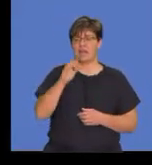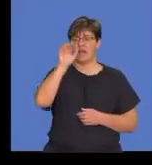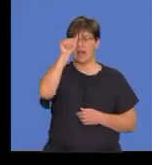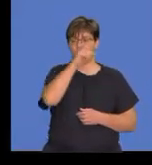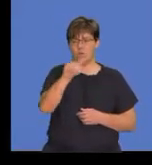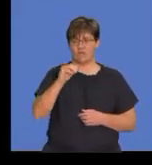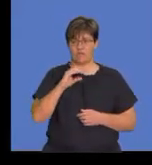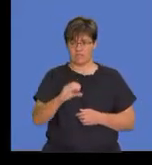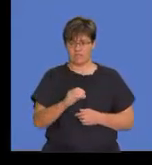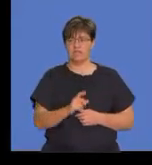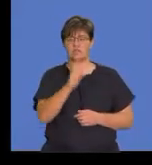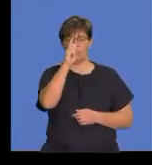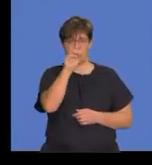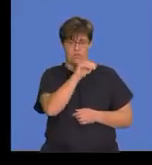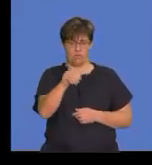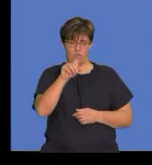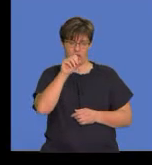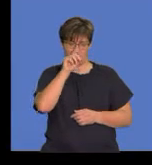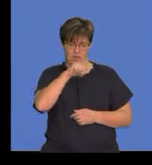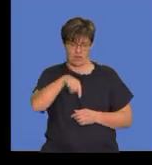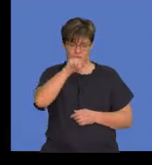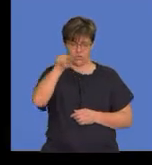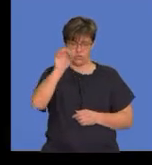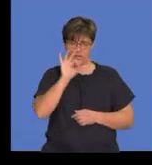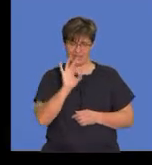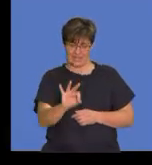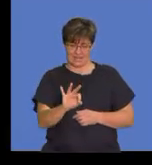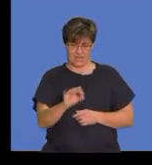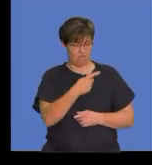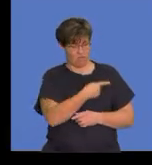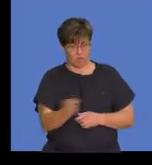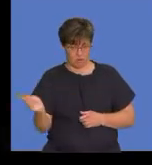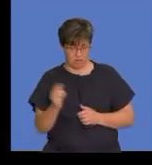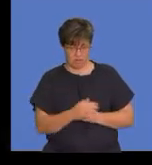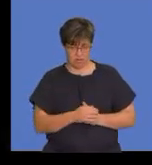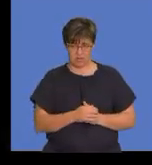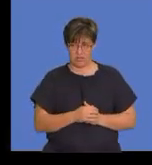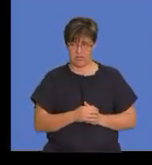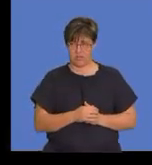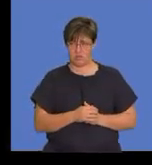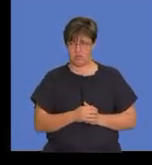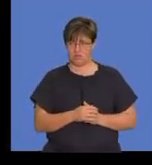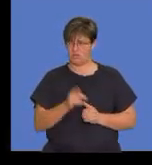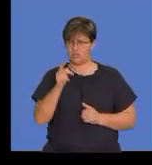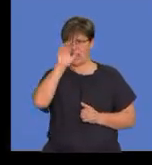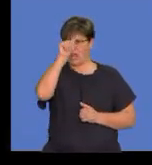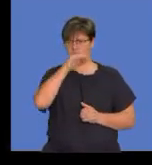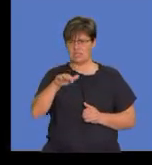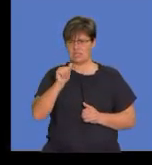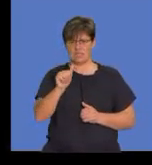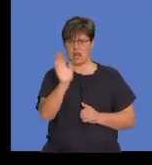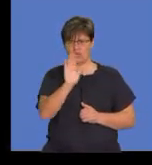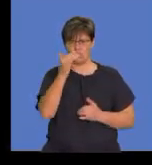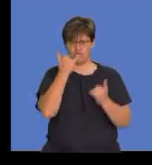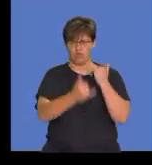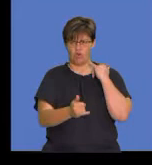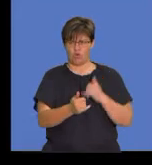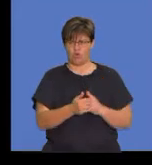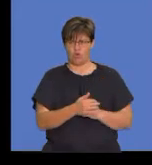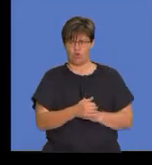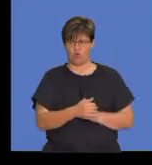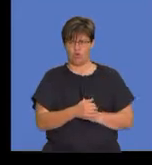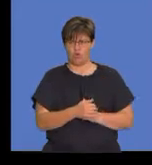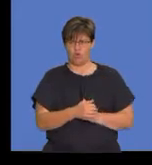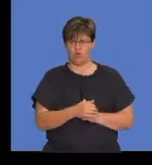them. And then A over C will be 1 over root 3. So that's not supposed to be A over C. It's